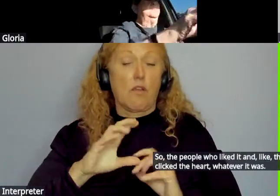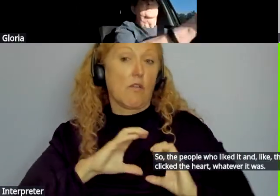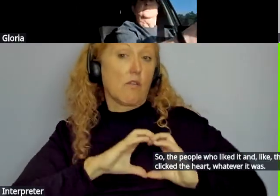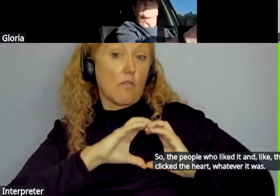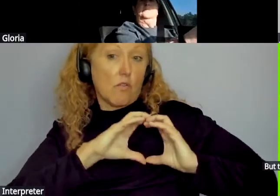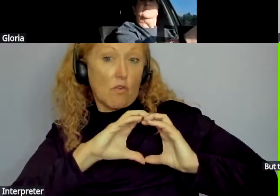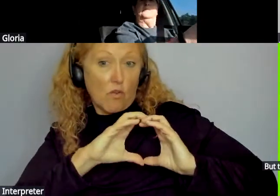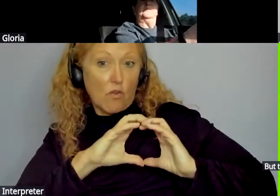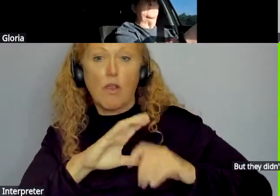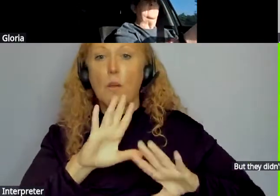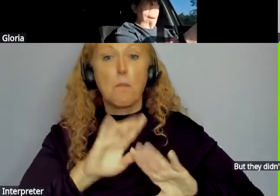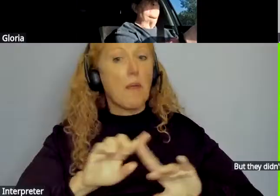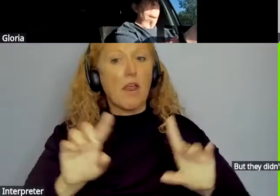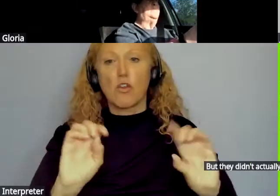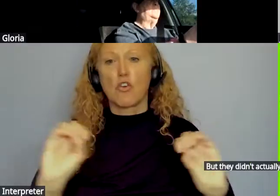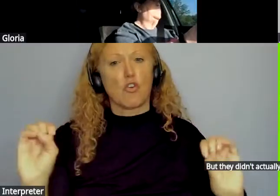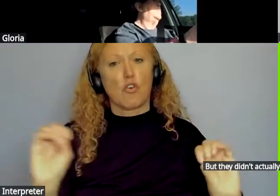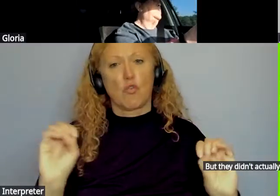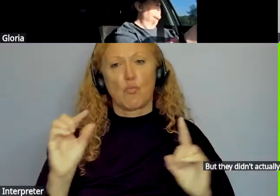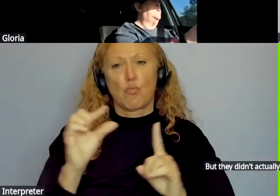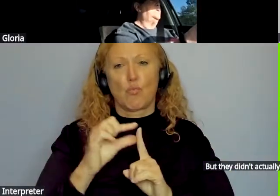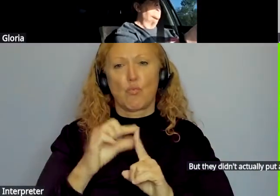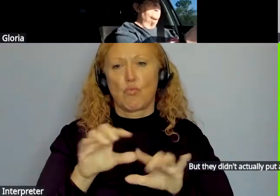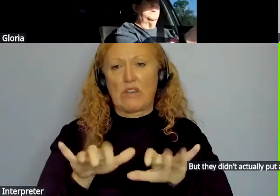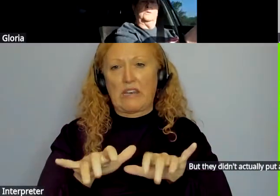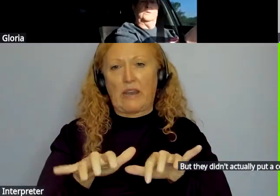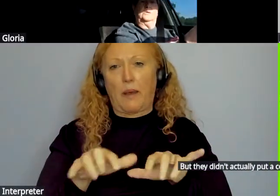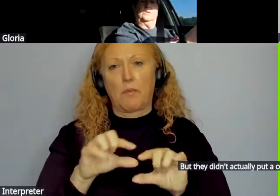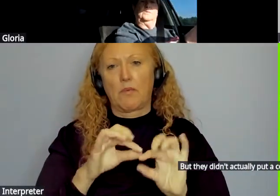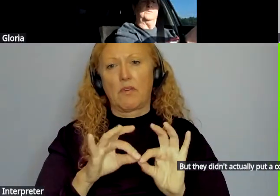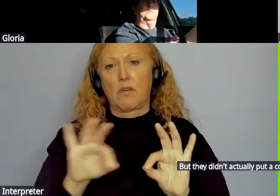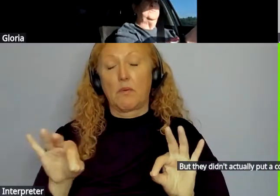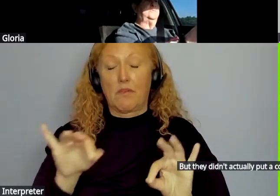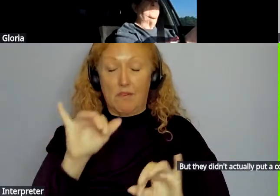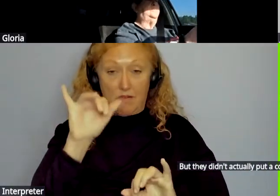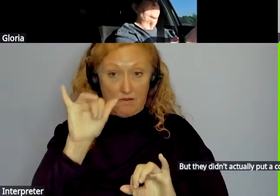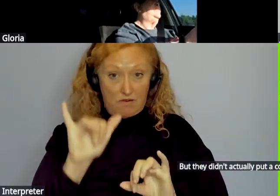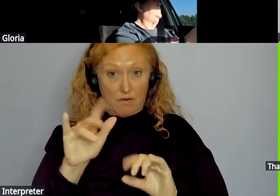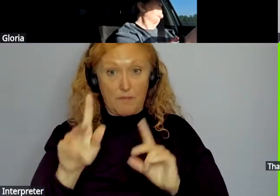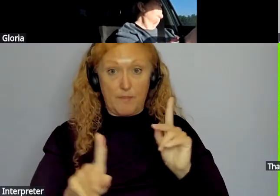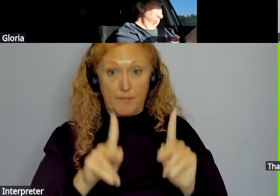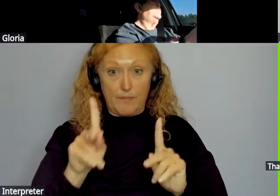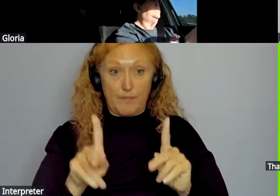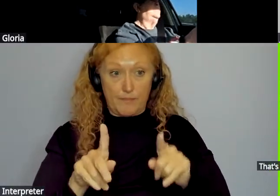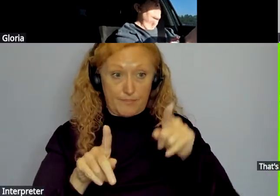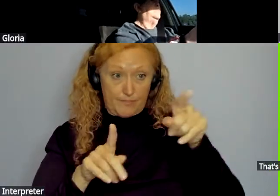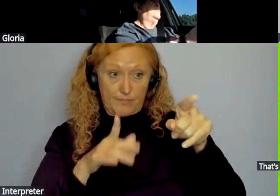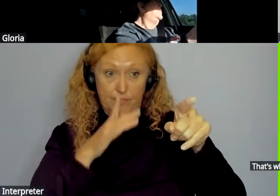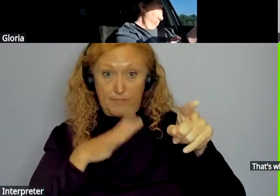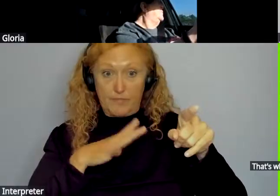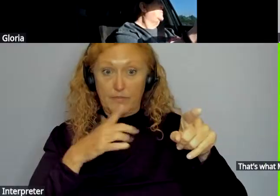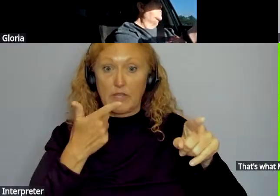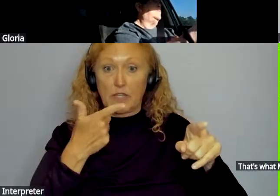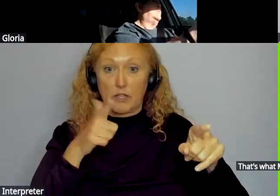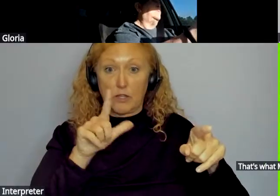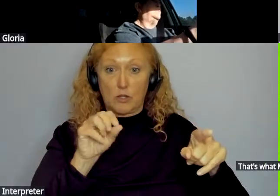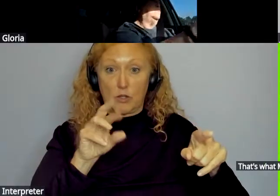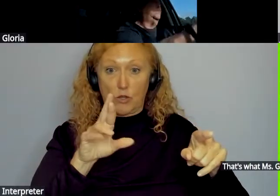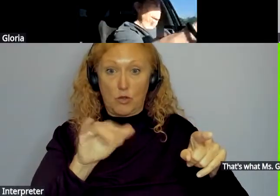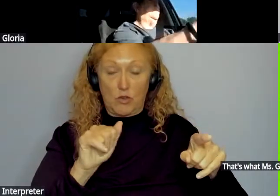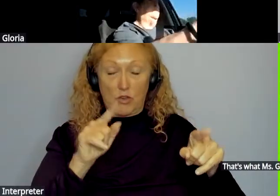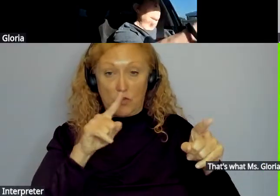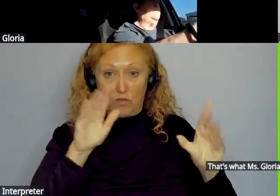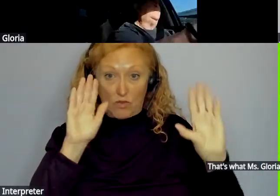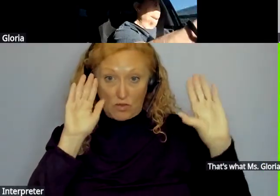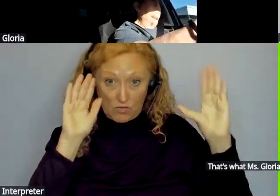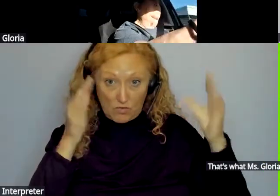didn't actually put a comment on it. For those folks, that's what Ms. Gloria is focusing on